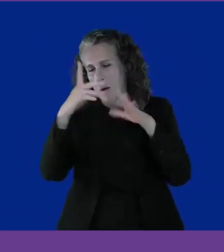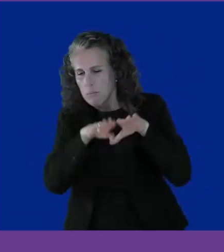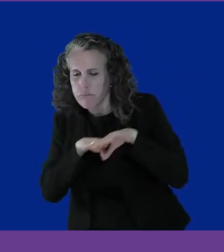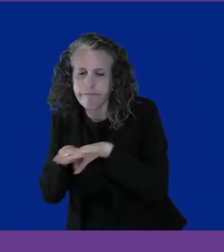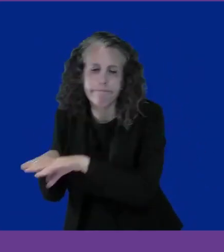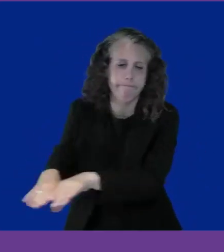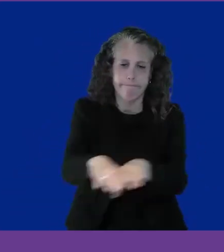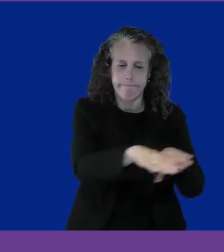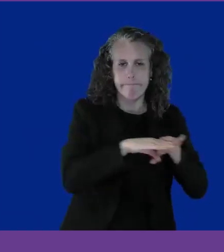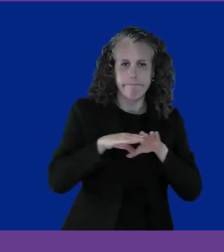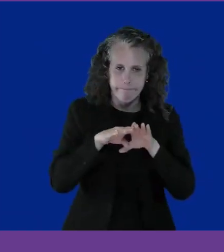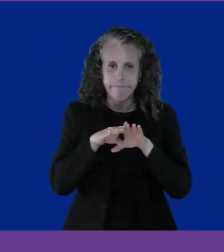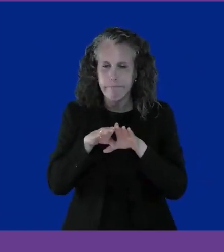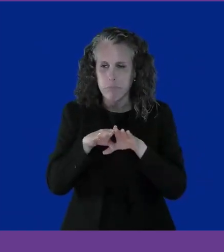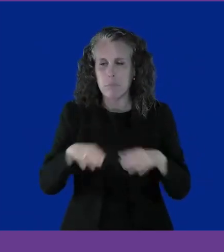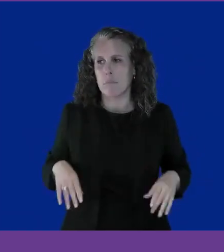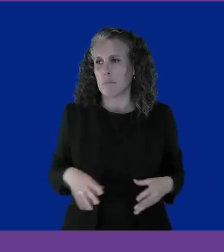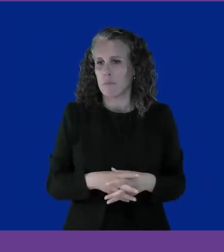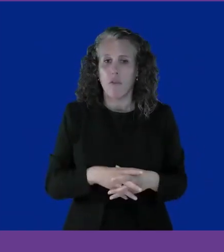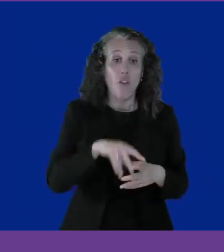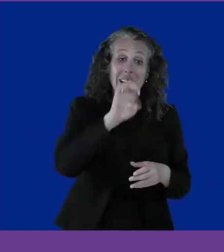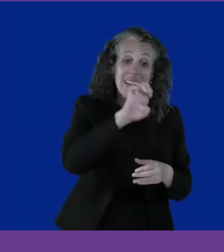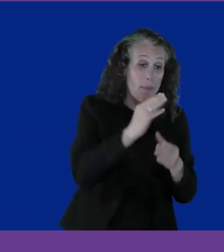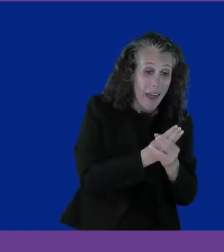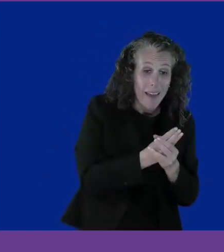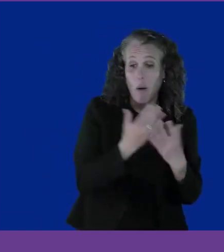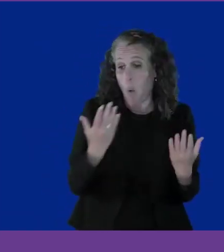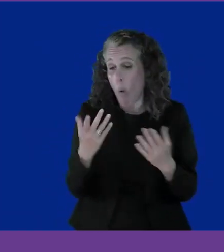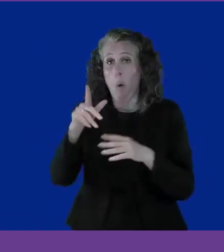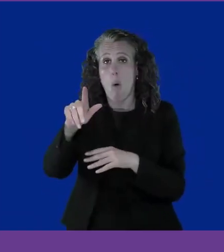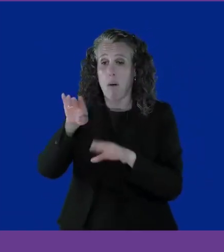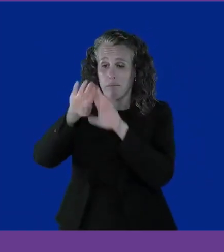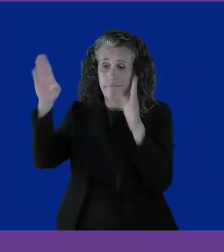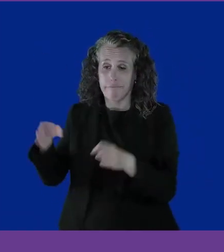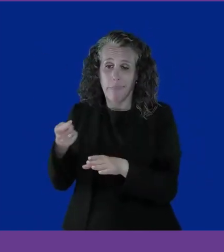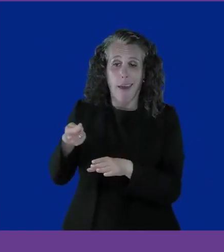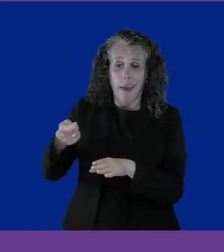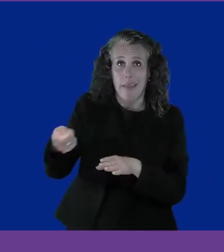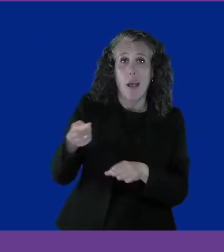usability to the e-banking and to the ATMs, and that's really important.